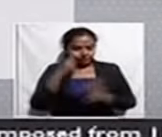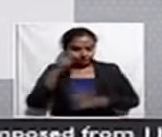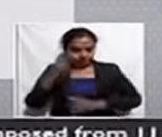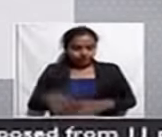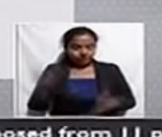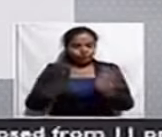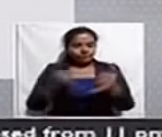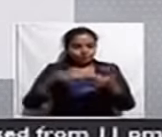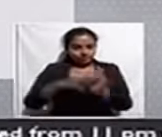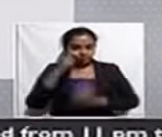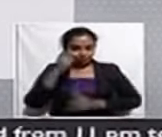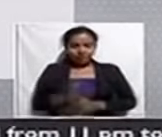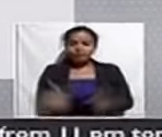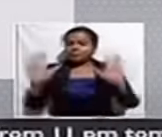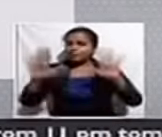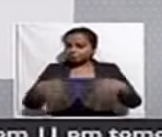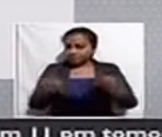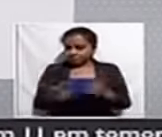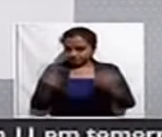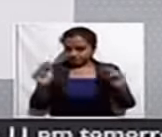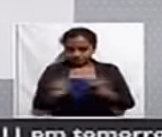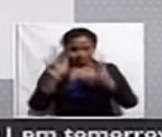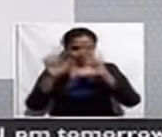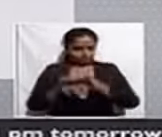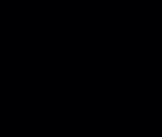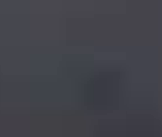attend today's parliamentary sittings.